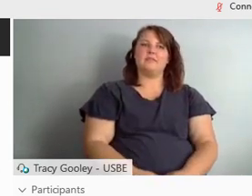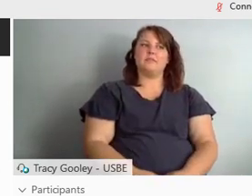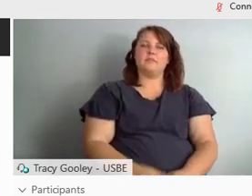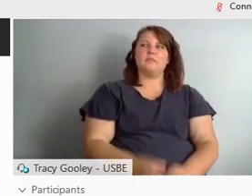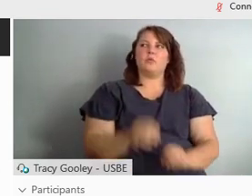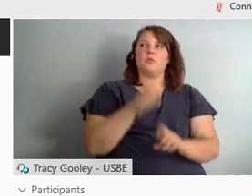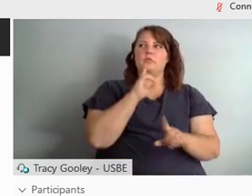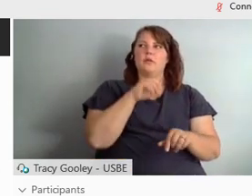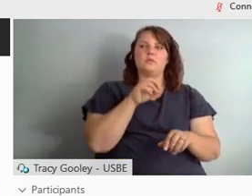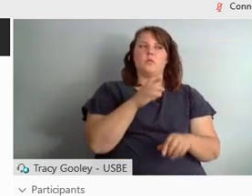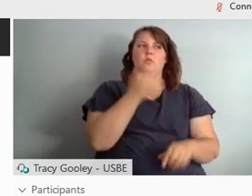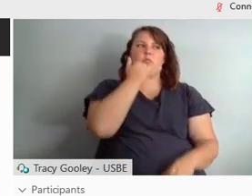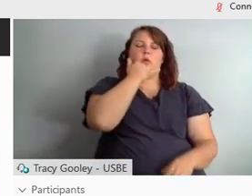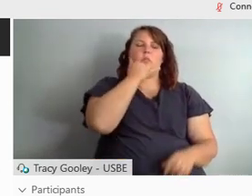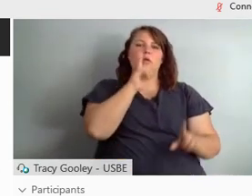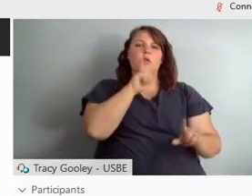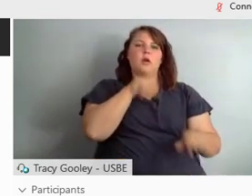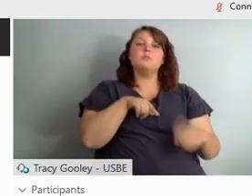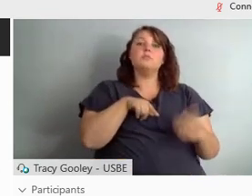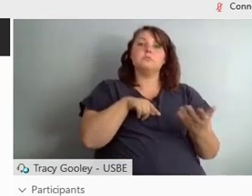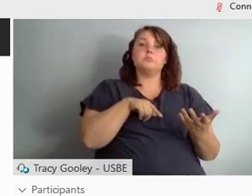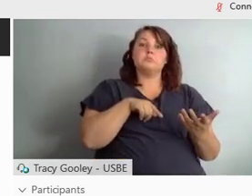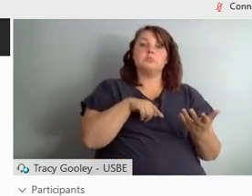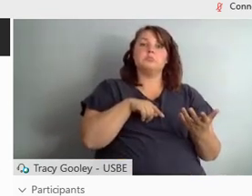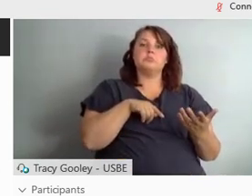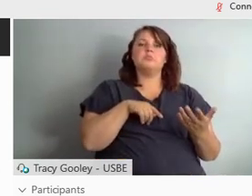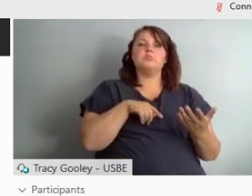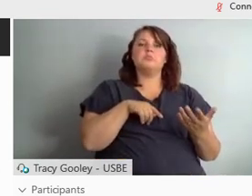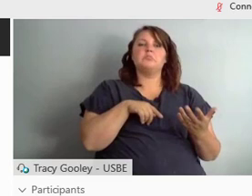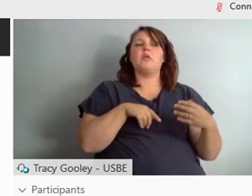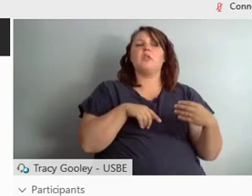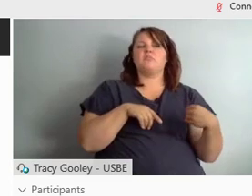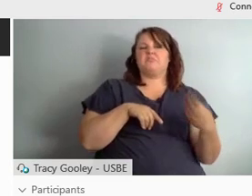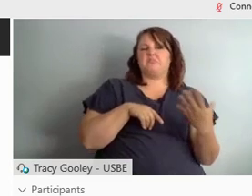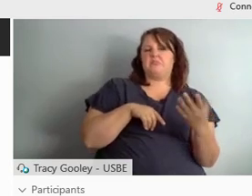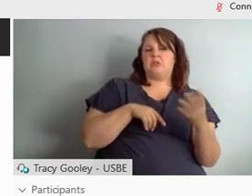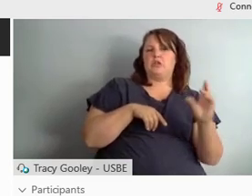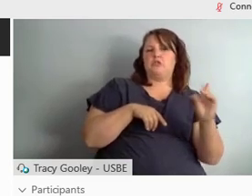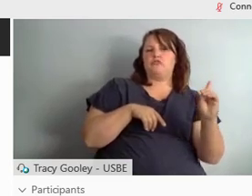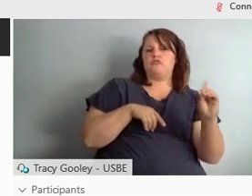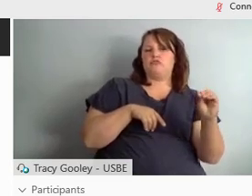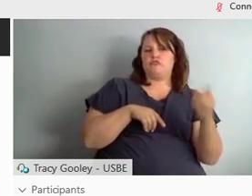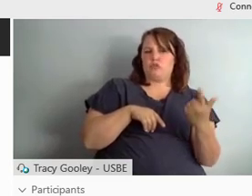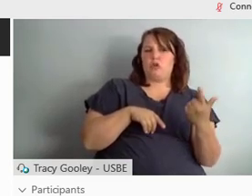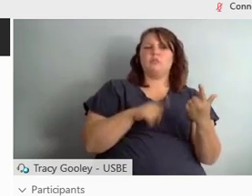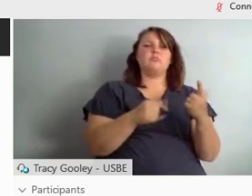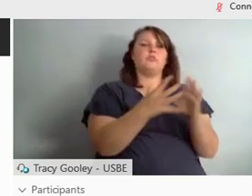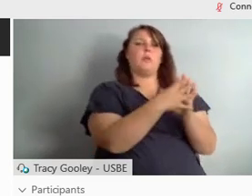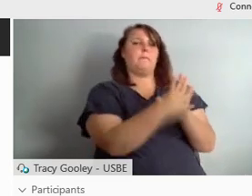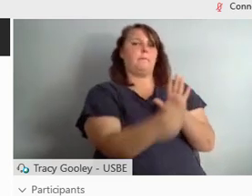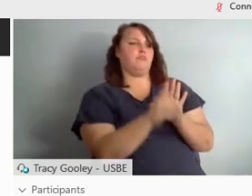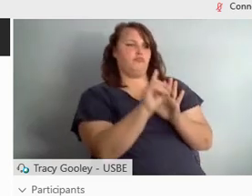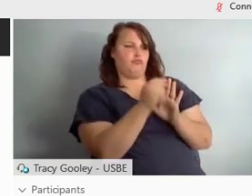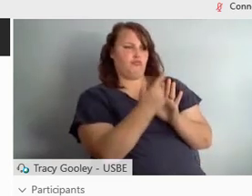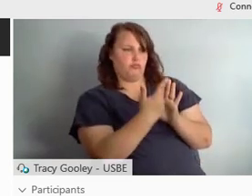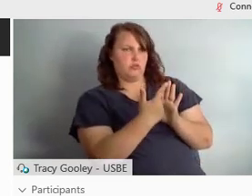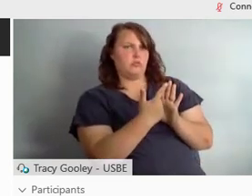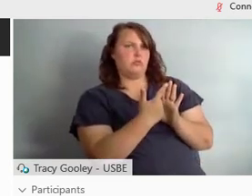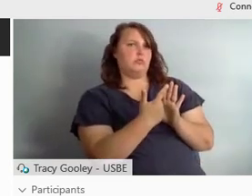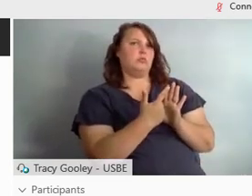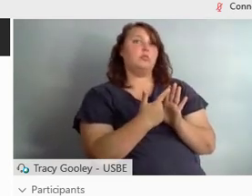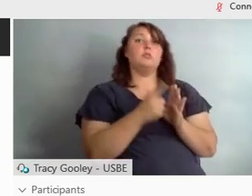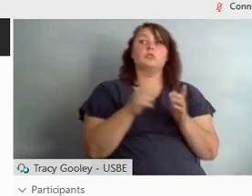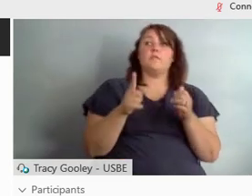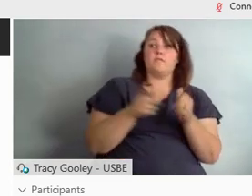no response or an incorrect response is given, provide the first part of the word and have the student repeat. So you would